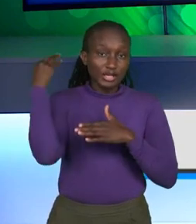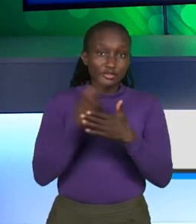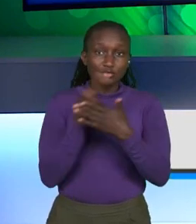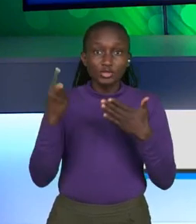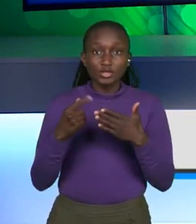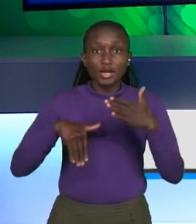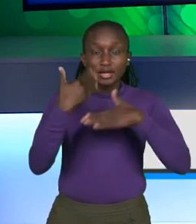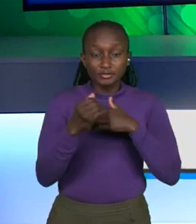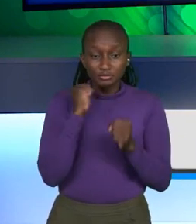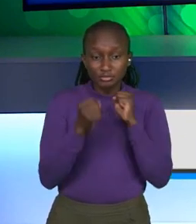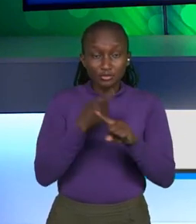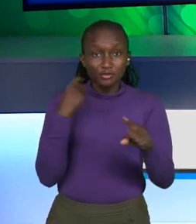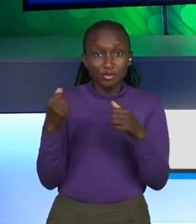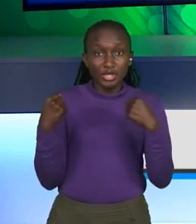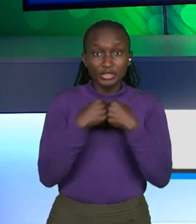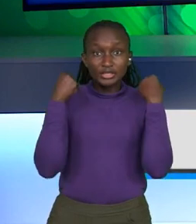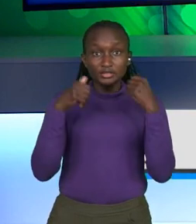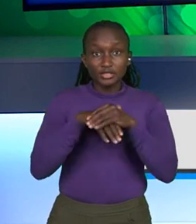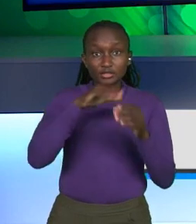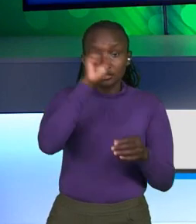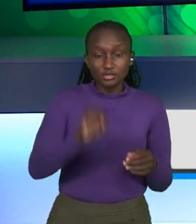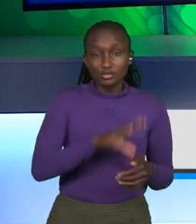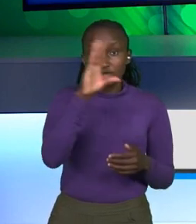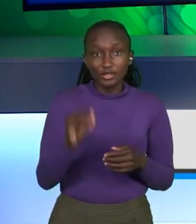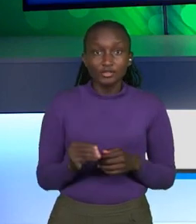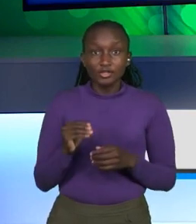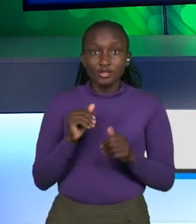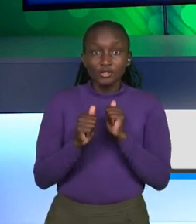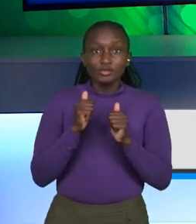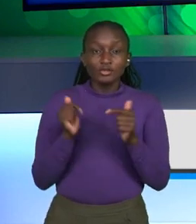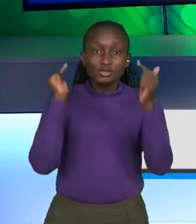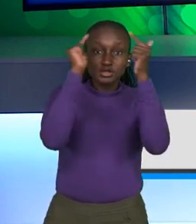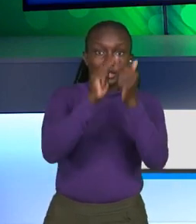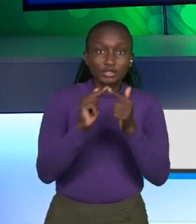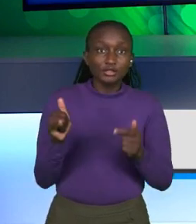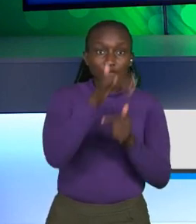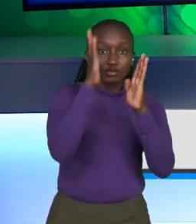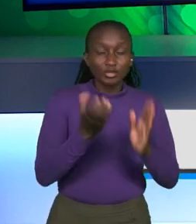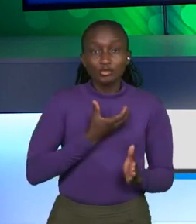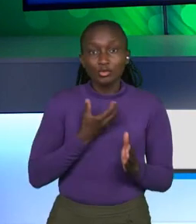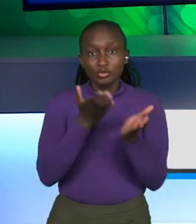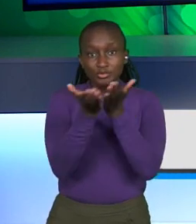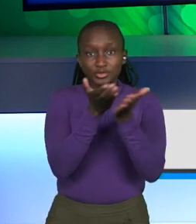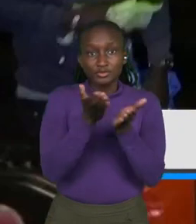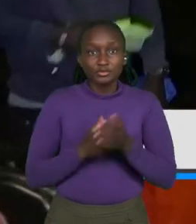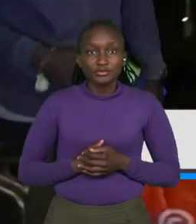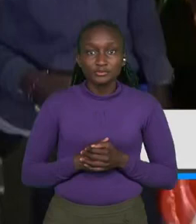fleeing a wave of deadly riots and xenophobic attacks in South Africa that mainly targeted foreign-owned businesses.